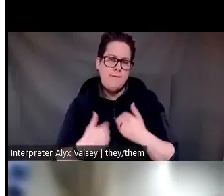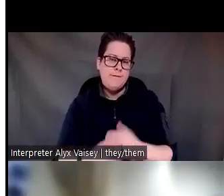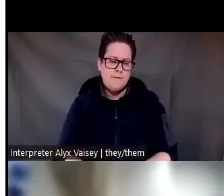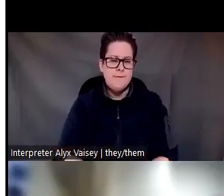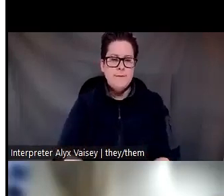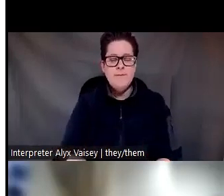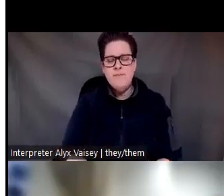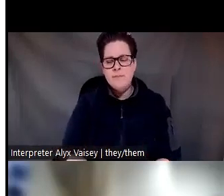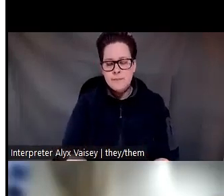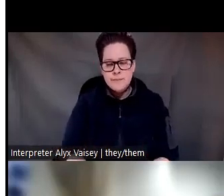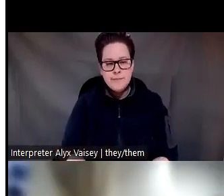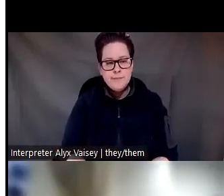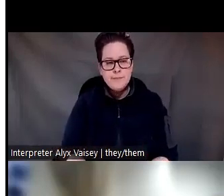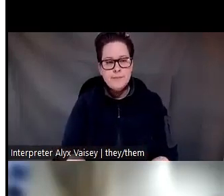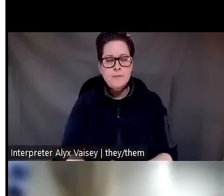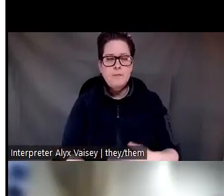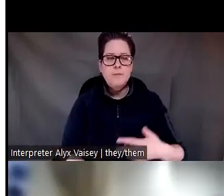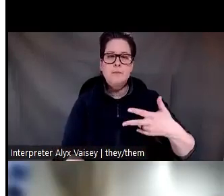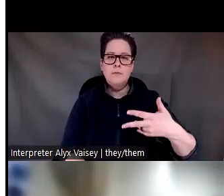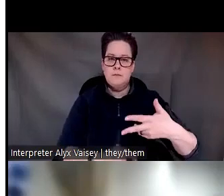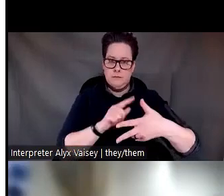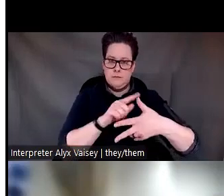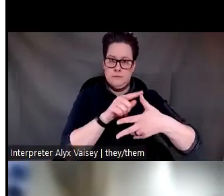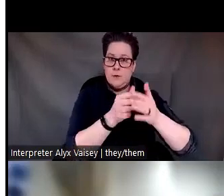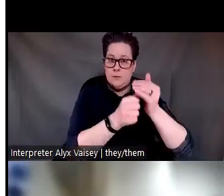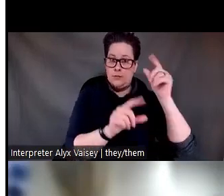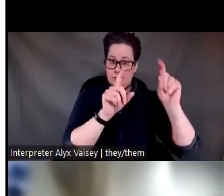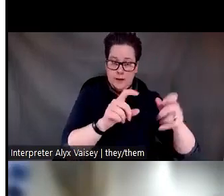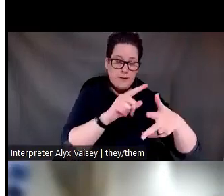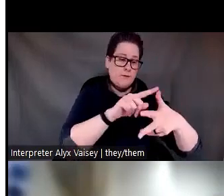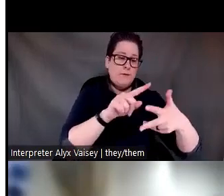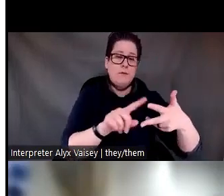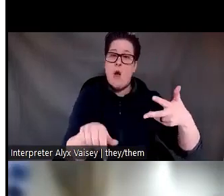available. The other ways of